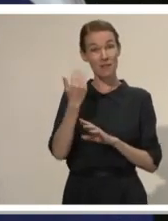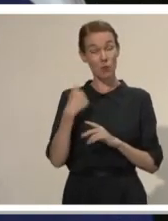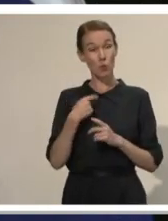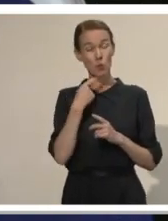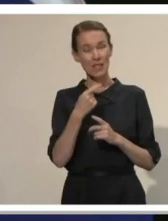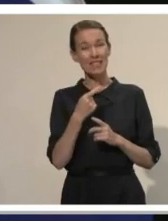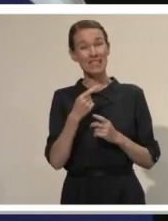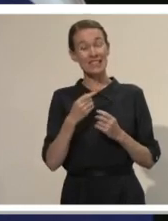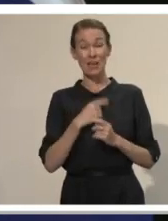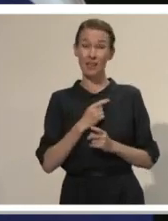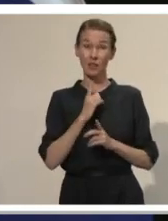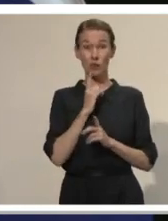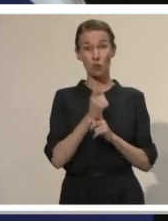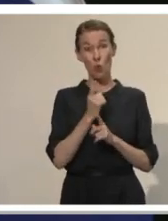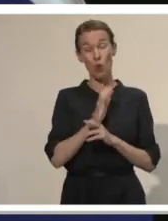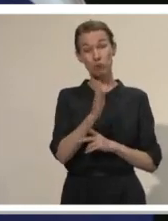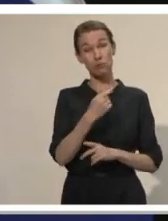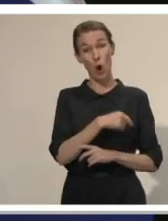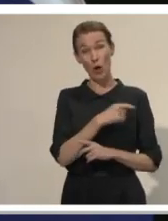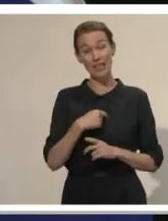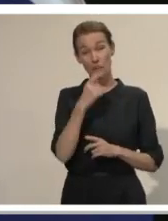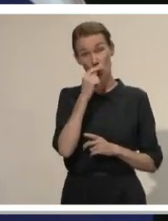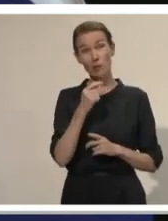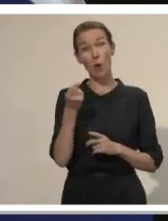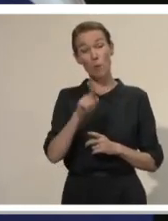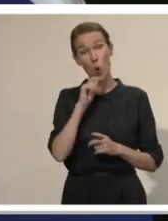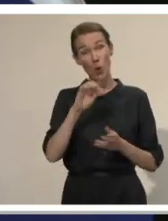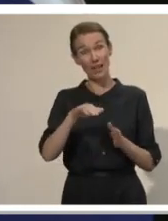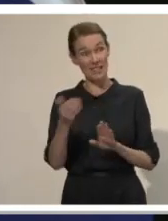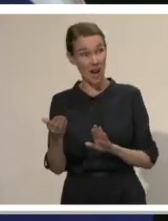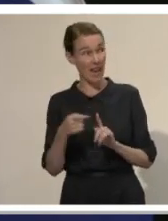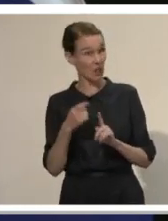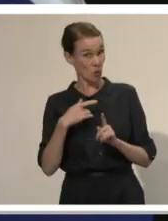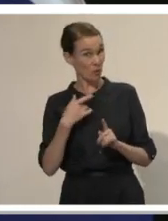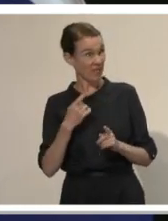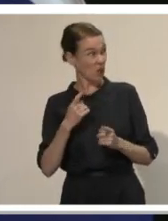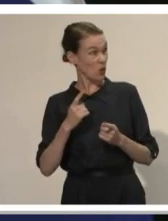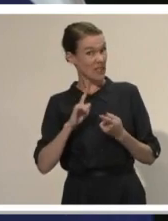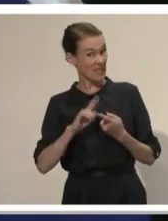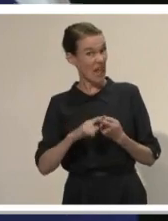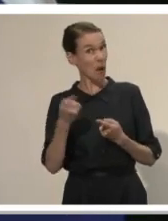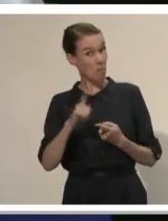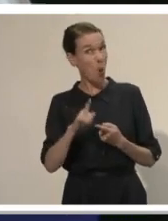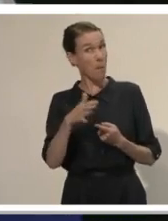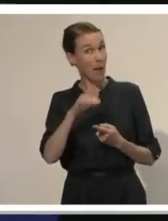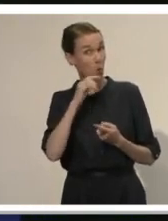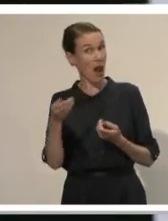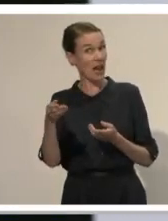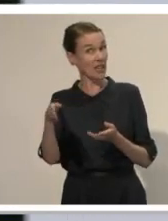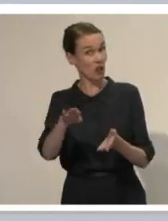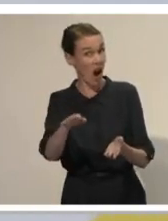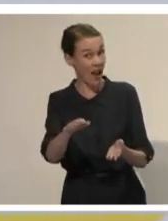quite or have we passed the worst of it with these group of people, or is it still a really big concern? Well, if you think about